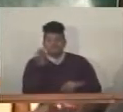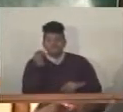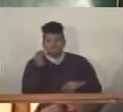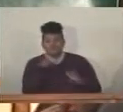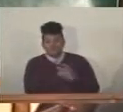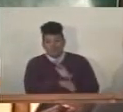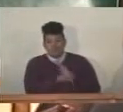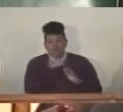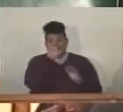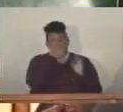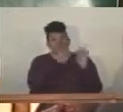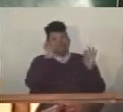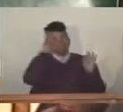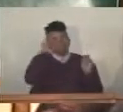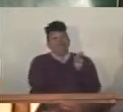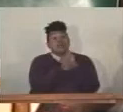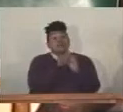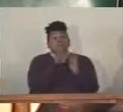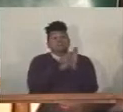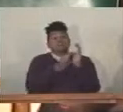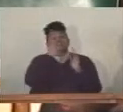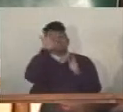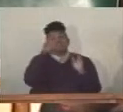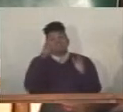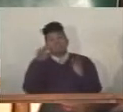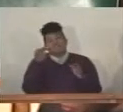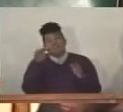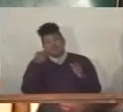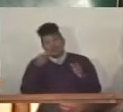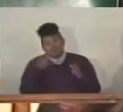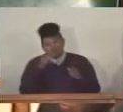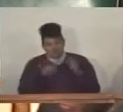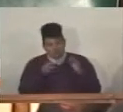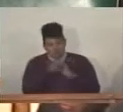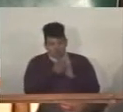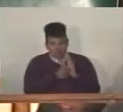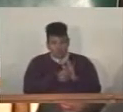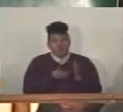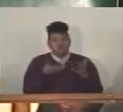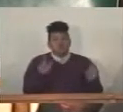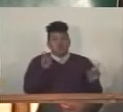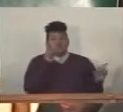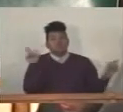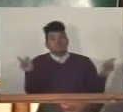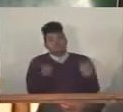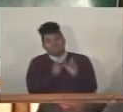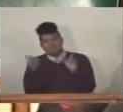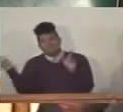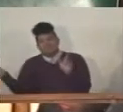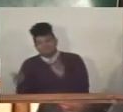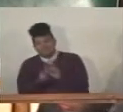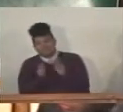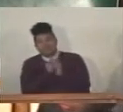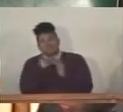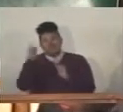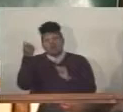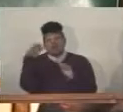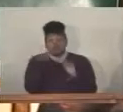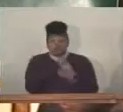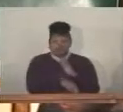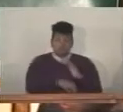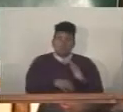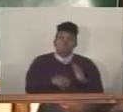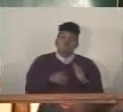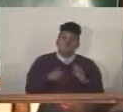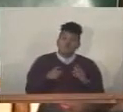same crimes. Mr. President, Clause 4 of the Criminal Justice Administration Amendment Bill repeals